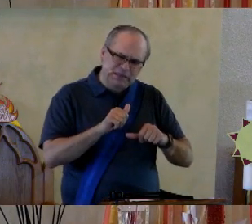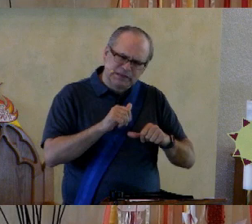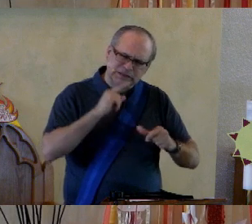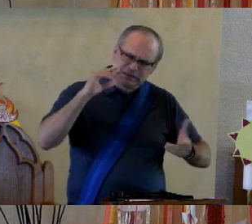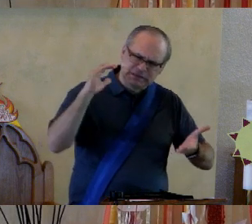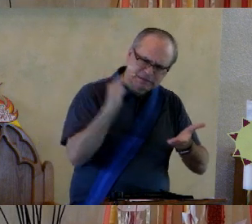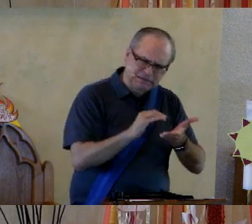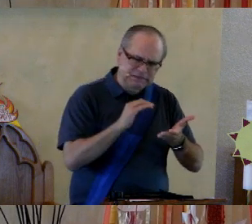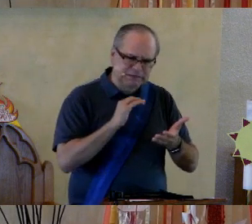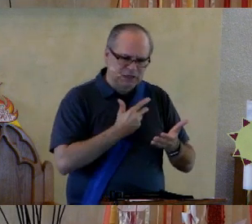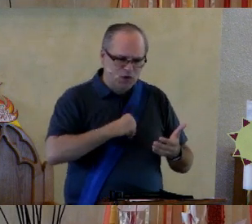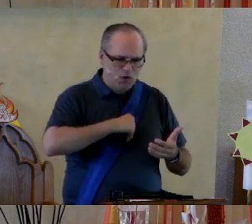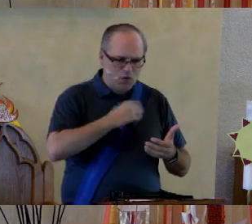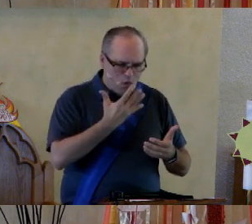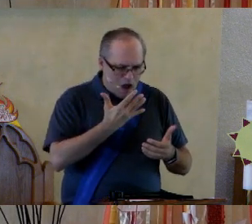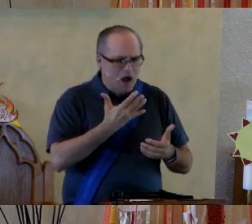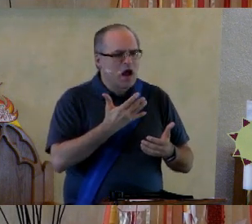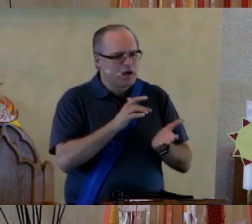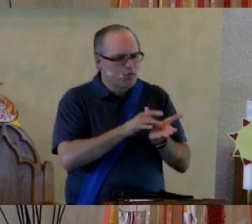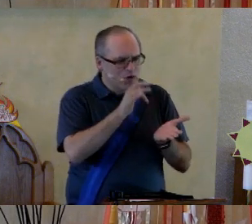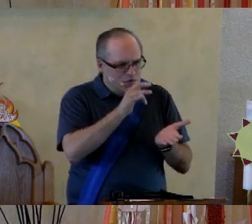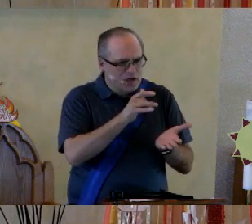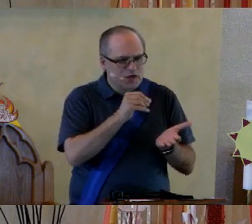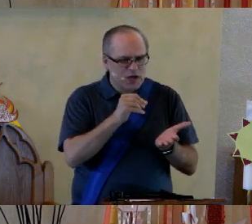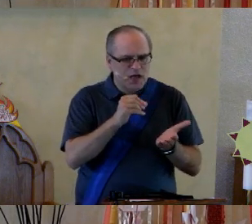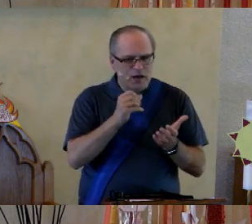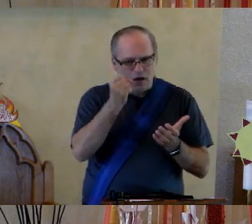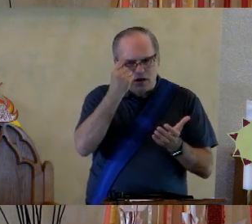and learn about that together as a community.